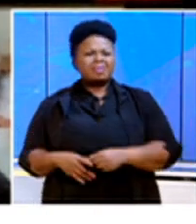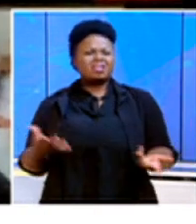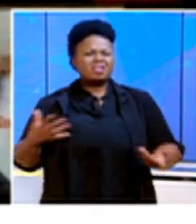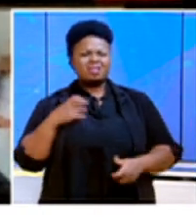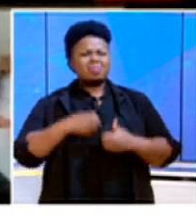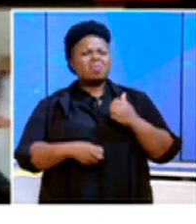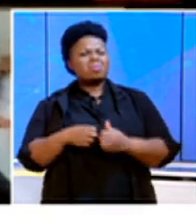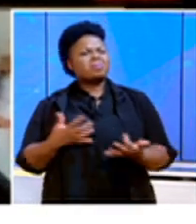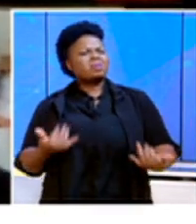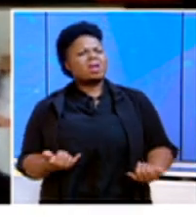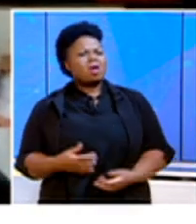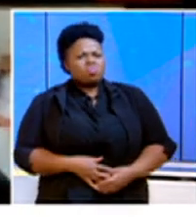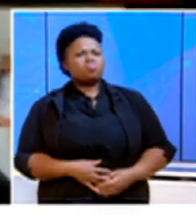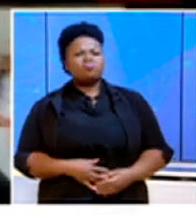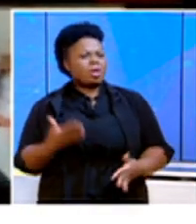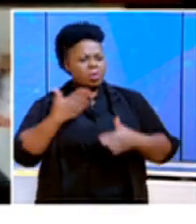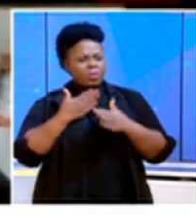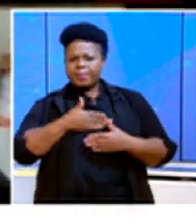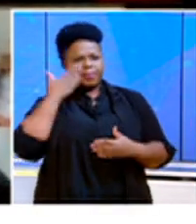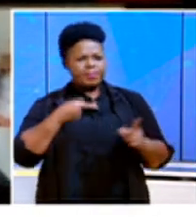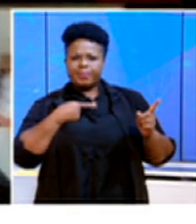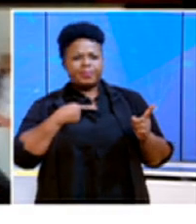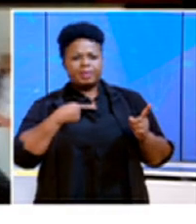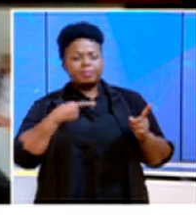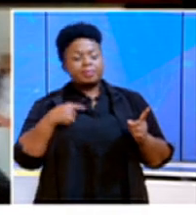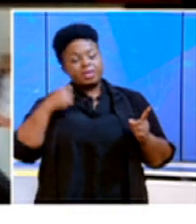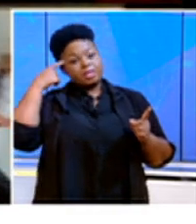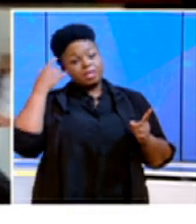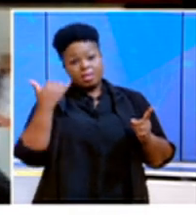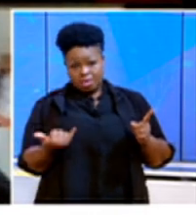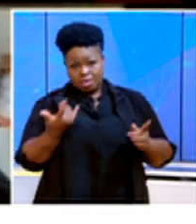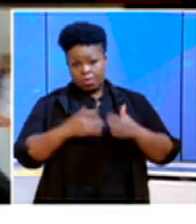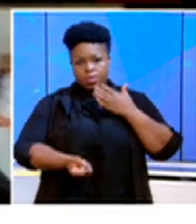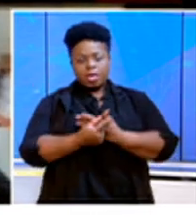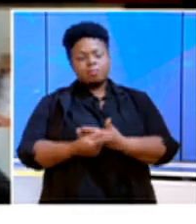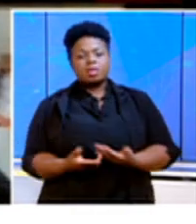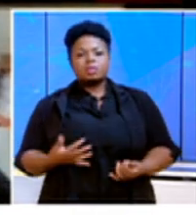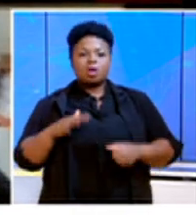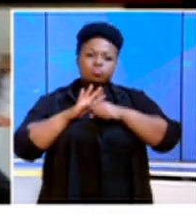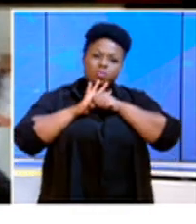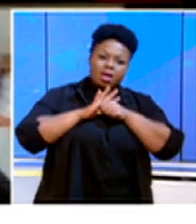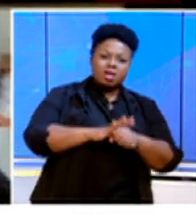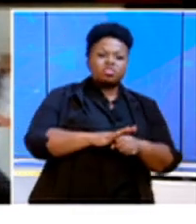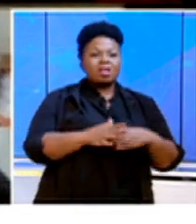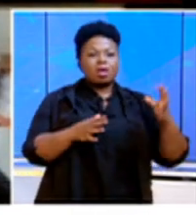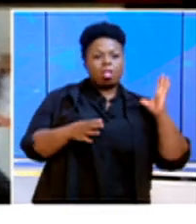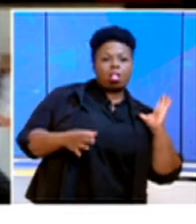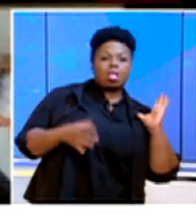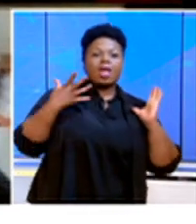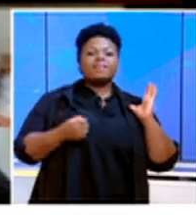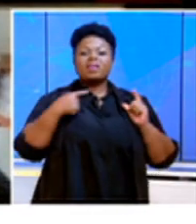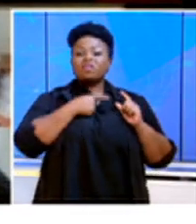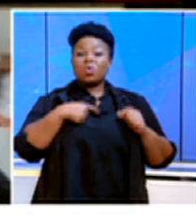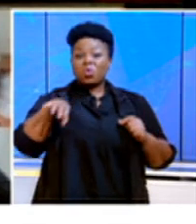that authority. I think that what may have happened now is, huge pressure is on government to get going, and I think at the level